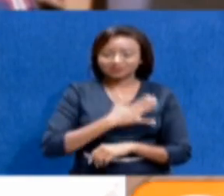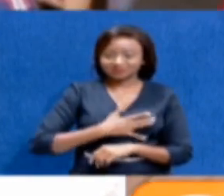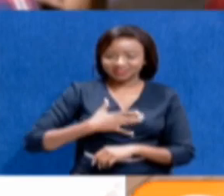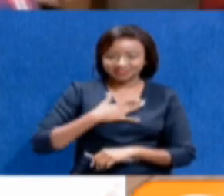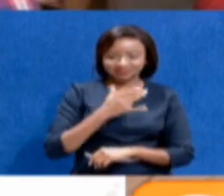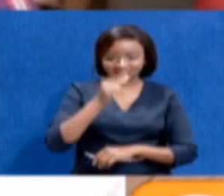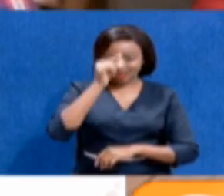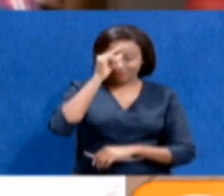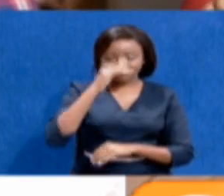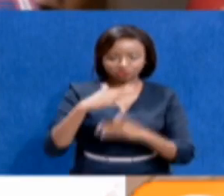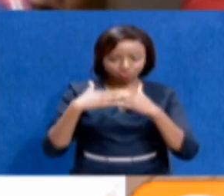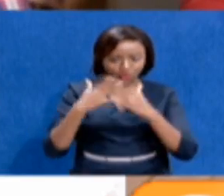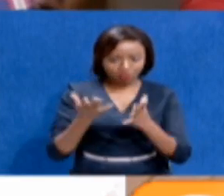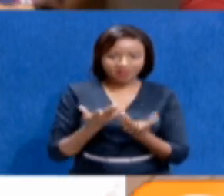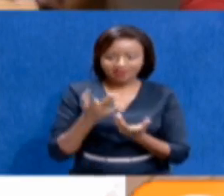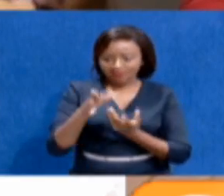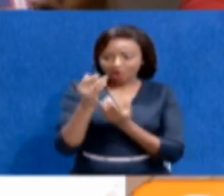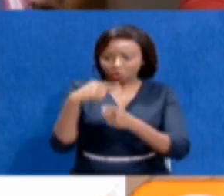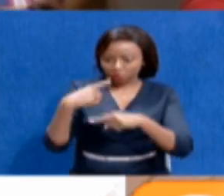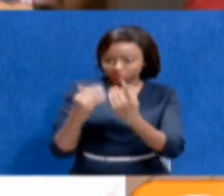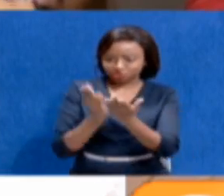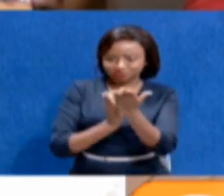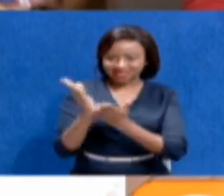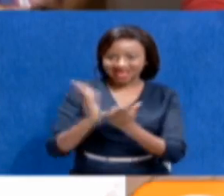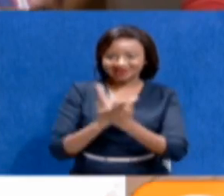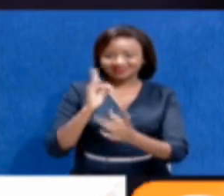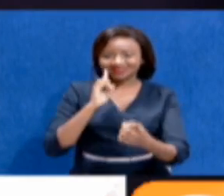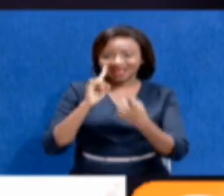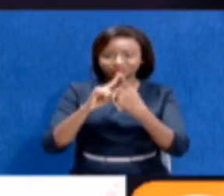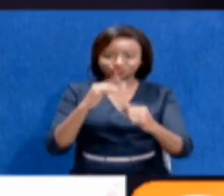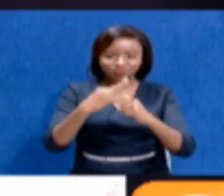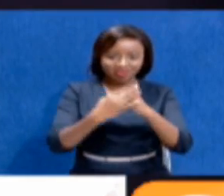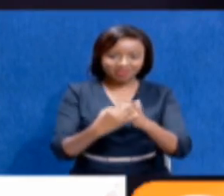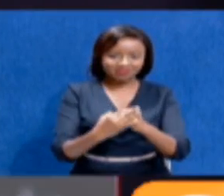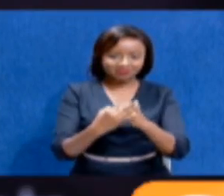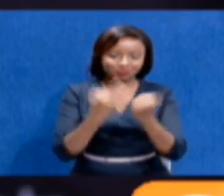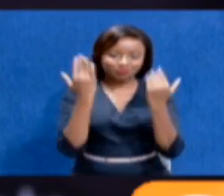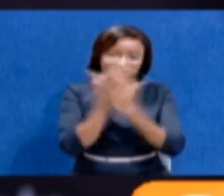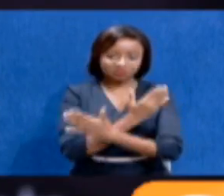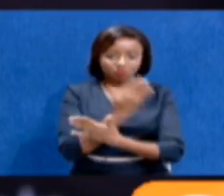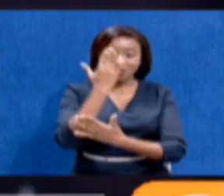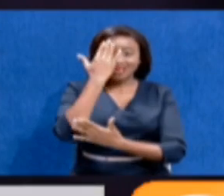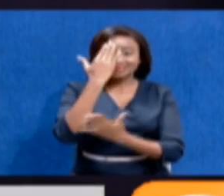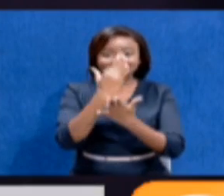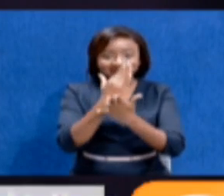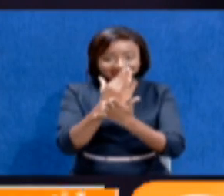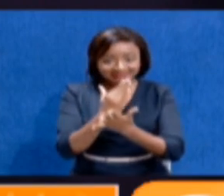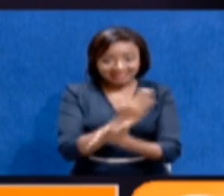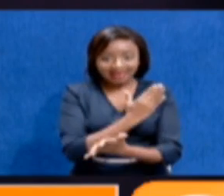to at least 8 p.m. following the extension of curfew to 9 p.m. Some operators